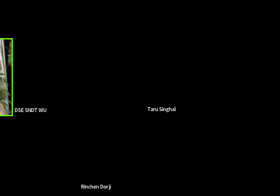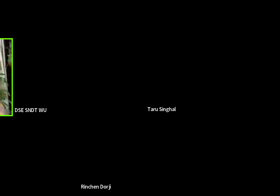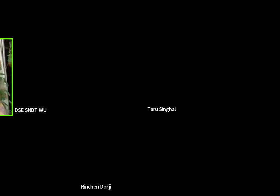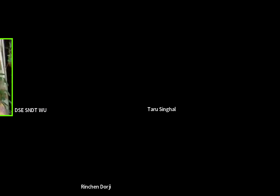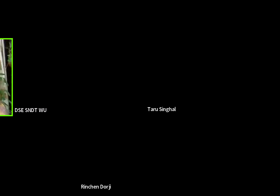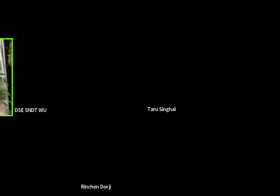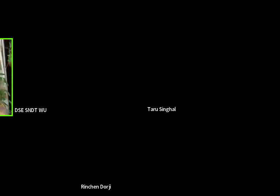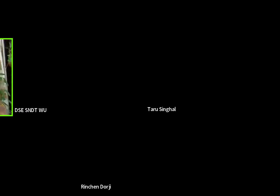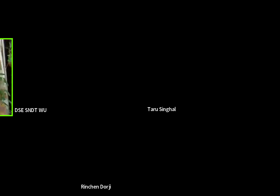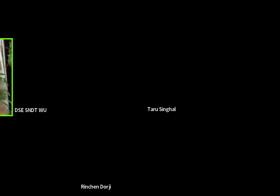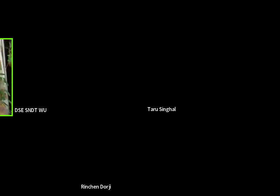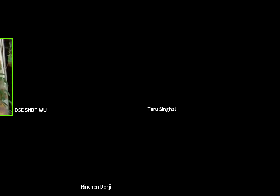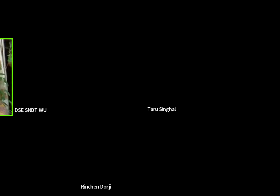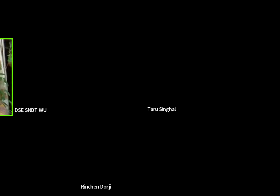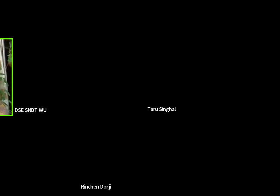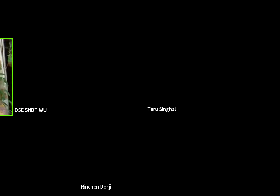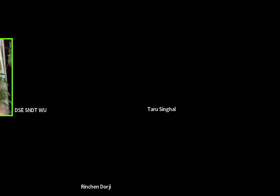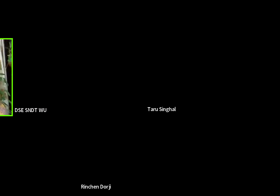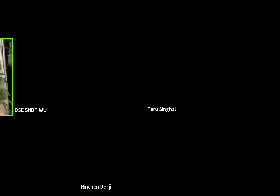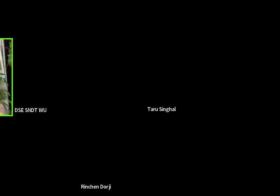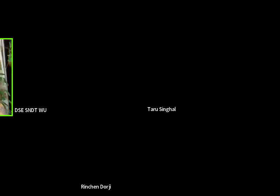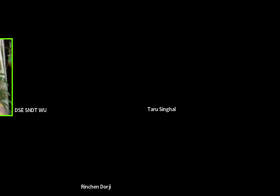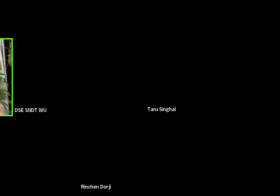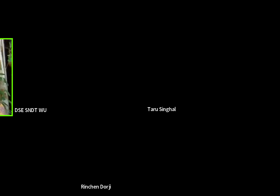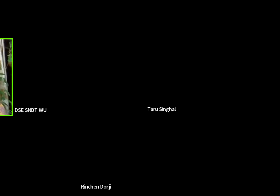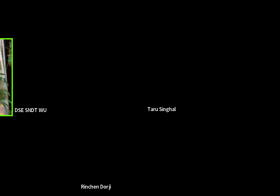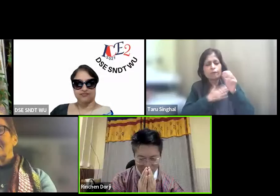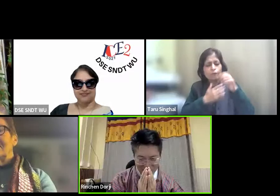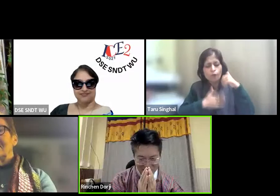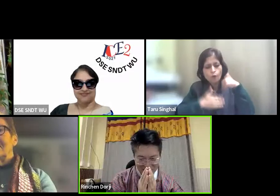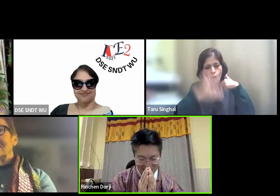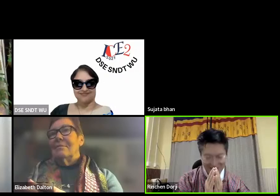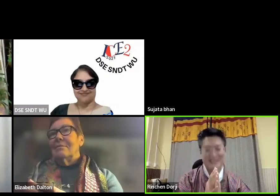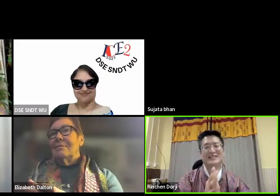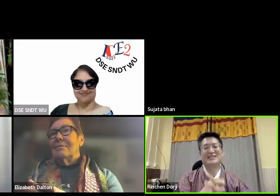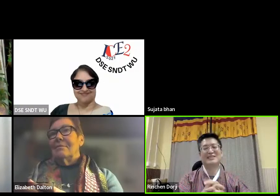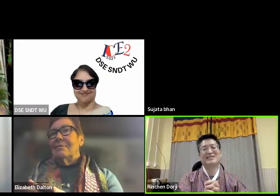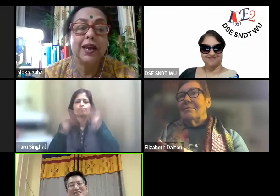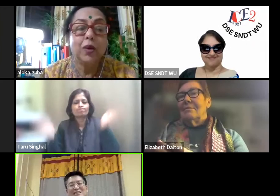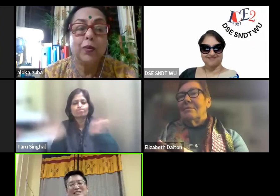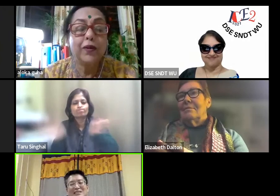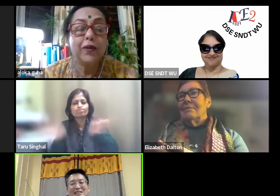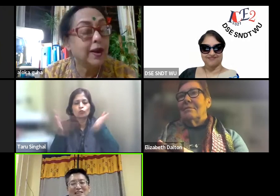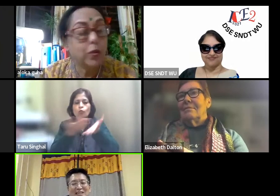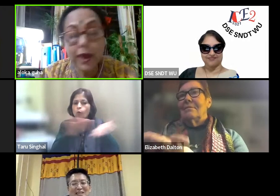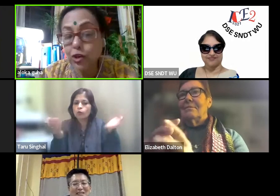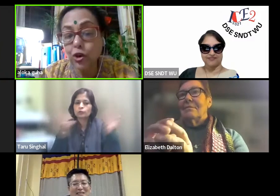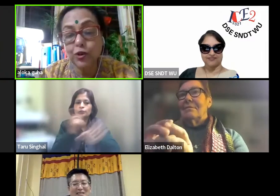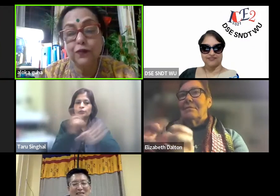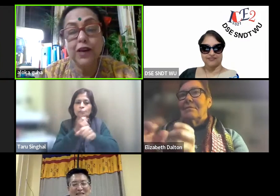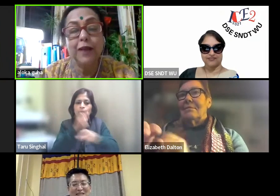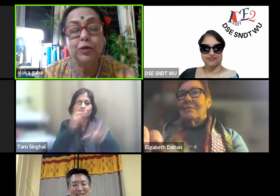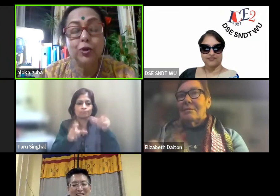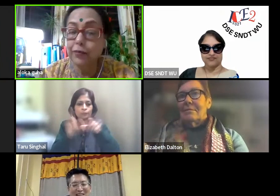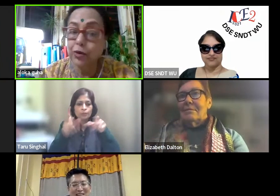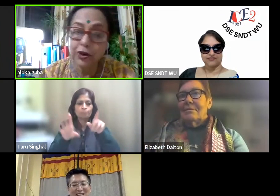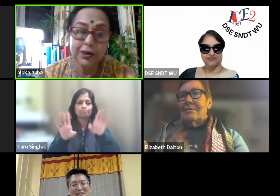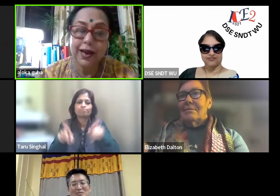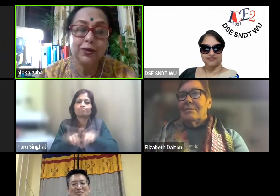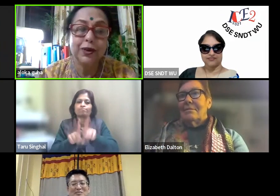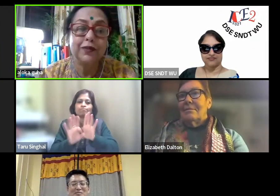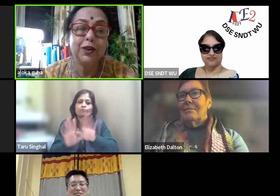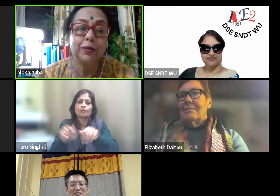His Royal Highness, a long life. So thank you very much. Inspire all the teachers. We are running way short of time,